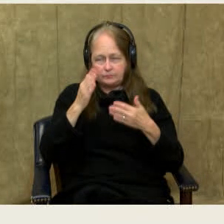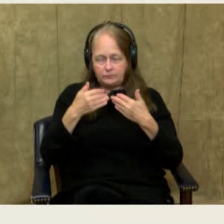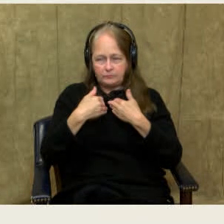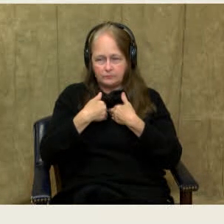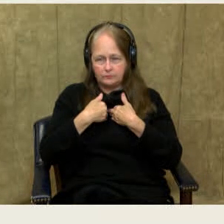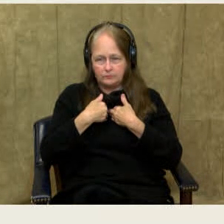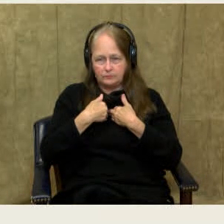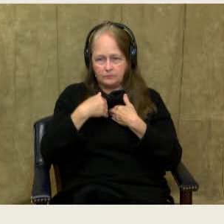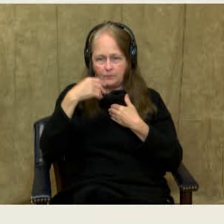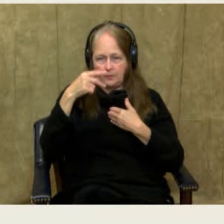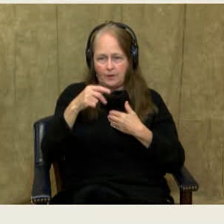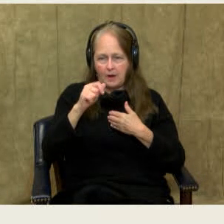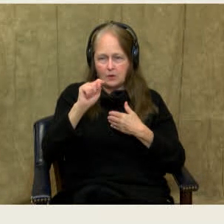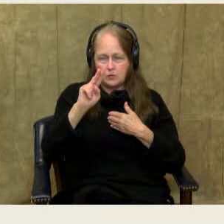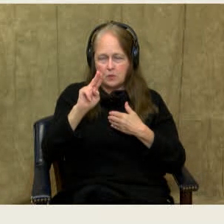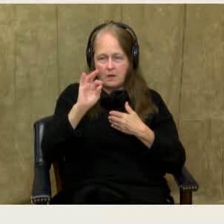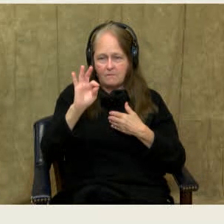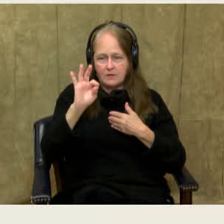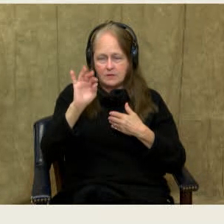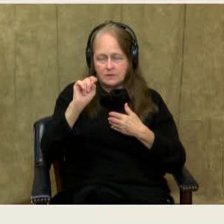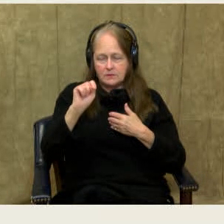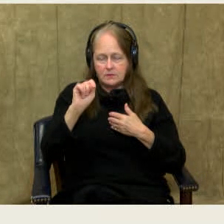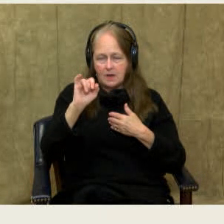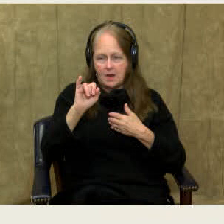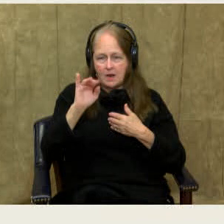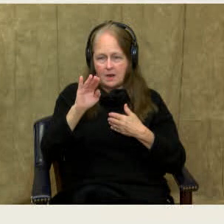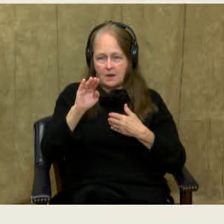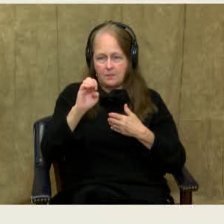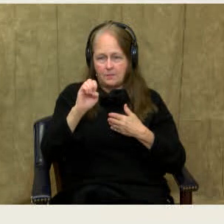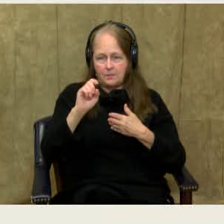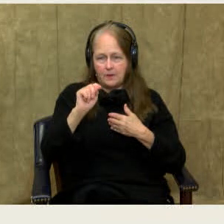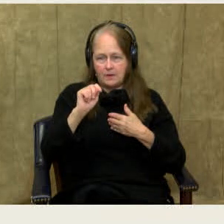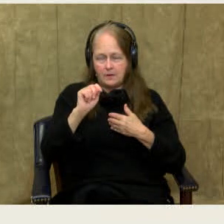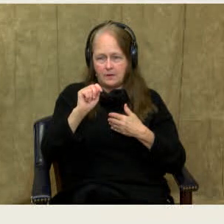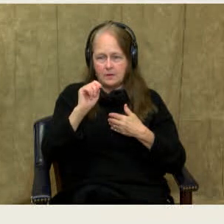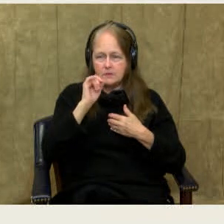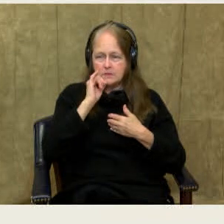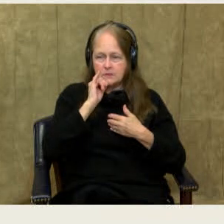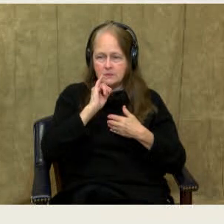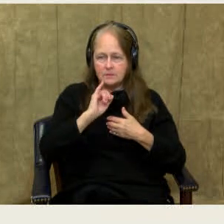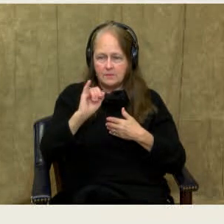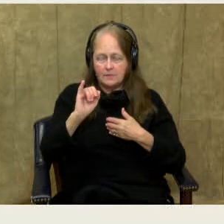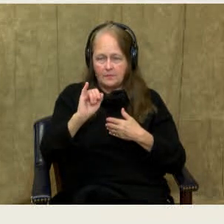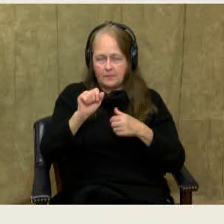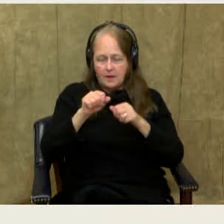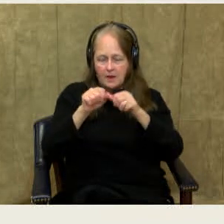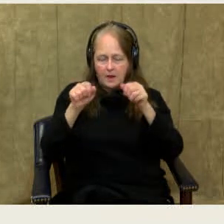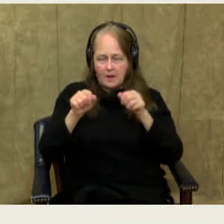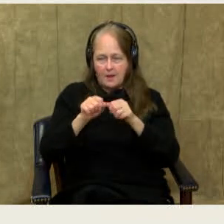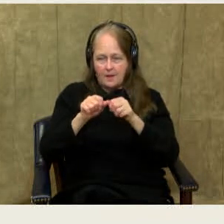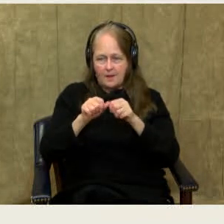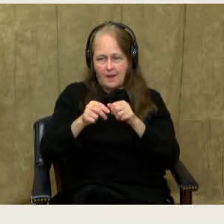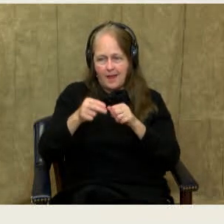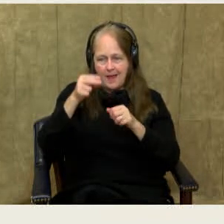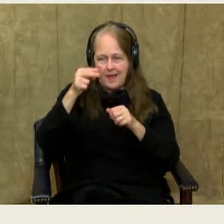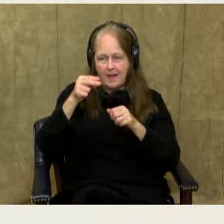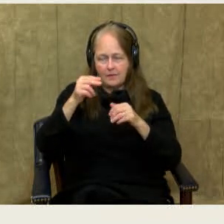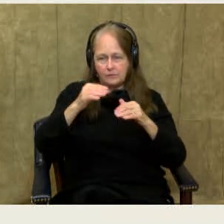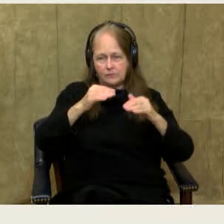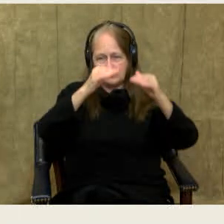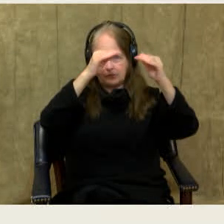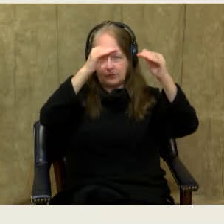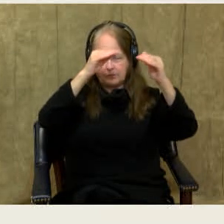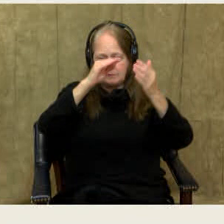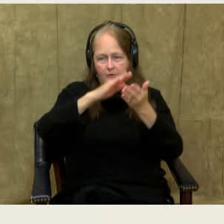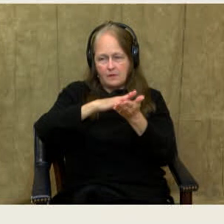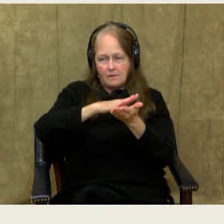the plateau of Tibet. Remember, a landform known as a plateau is area of high elevation that's rather